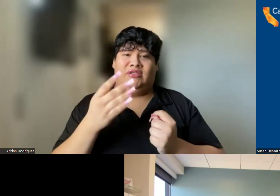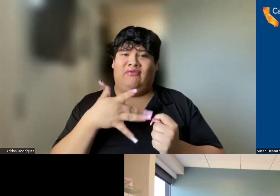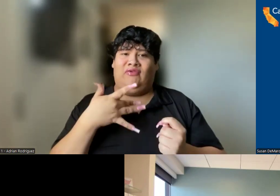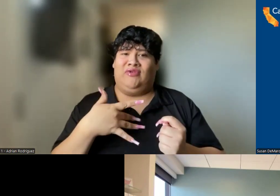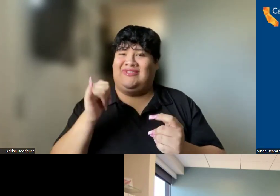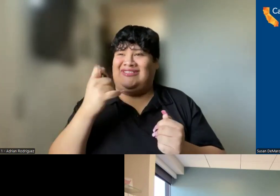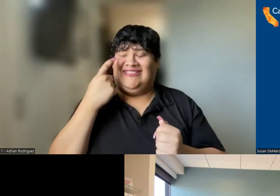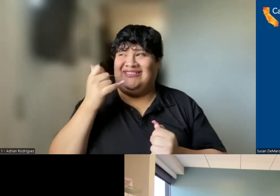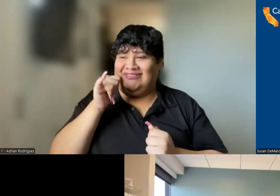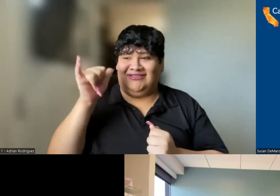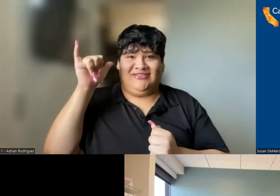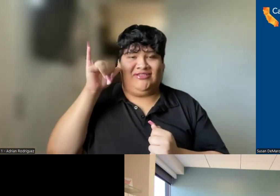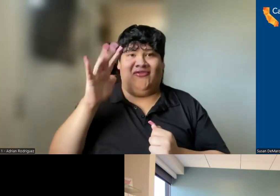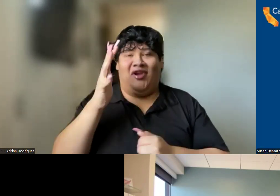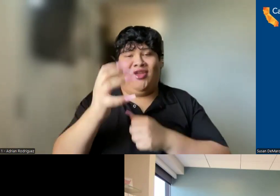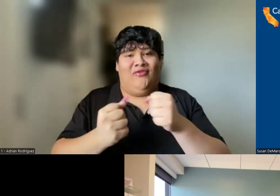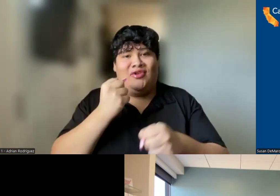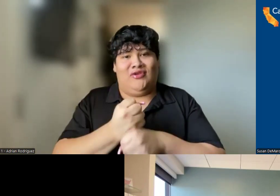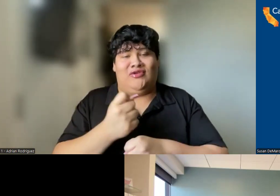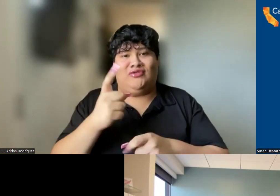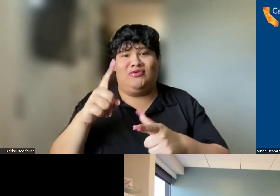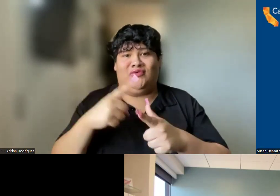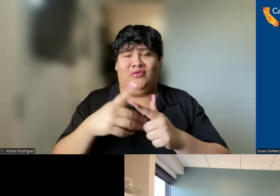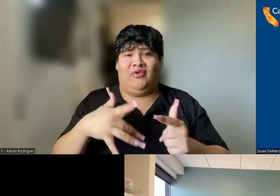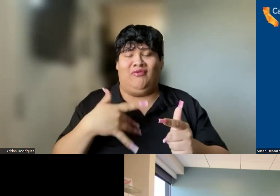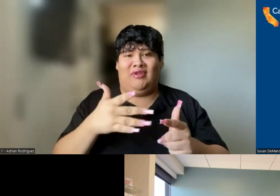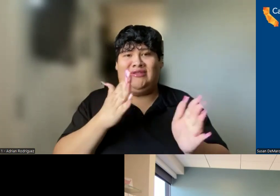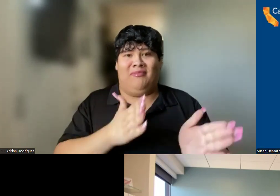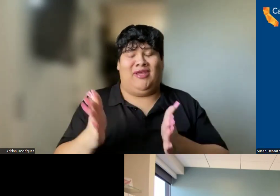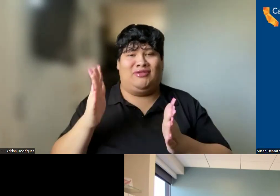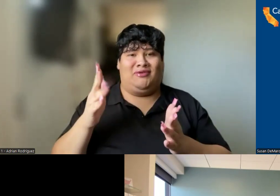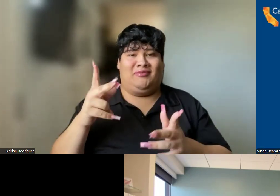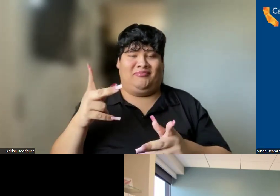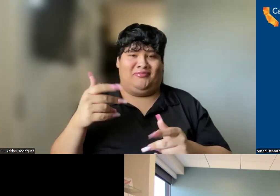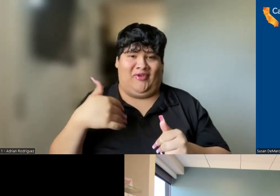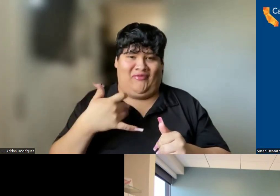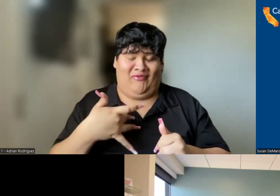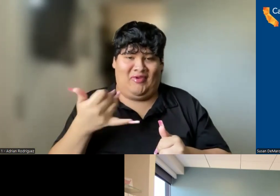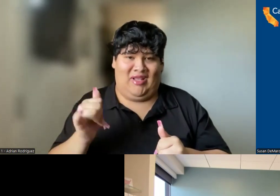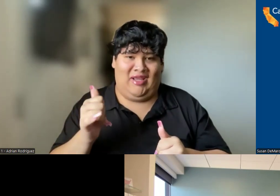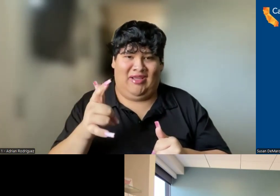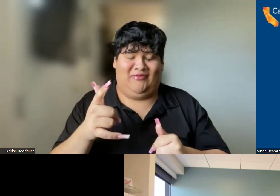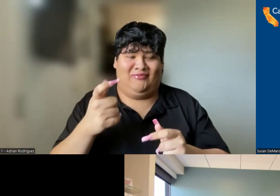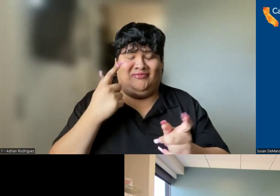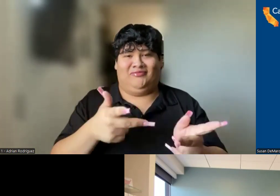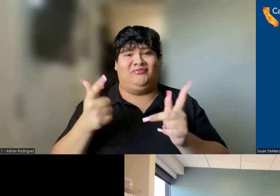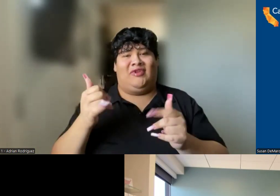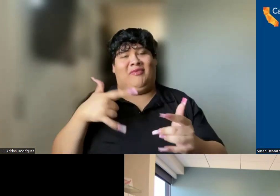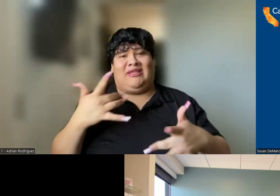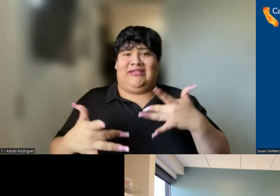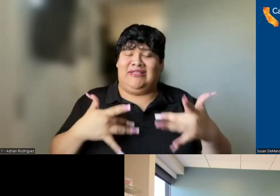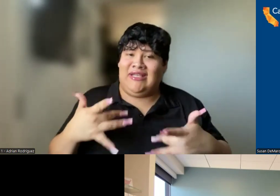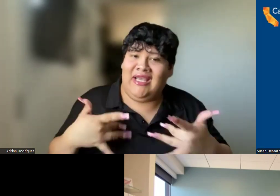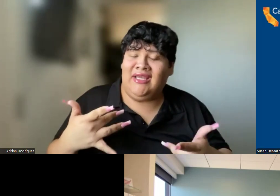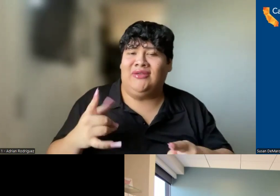was yesterday, 5 years ago, when we launched this master plan, and I was obviously participating in some of those activities. Excited to review